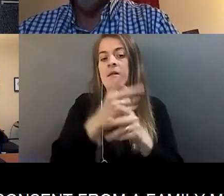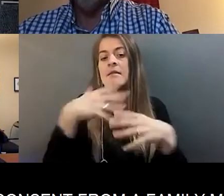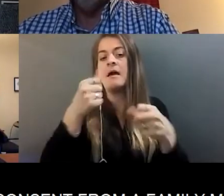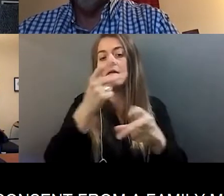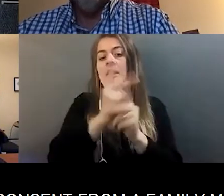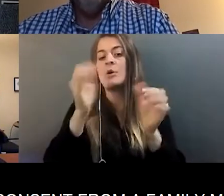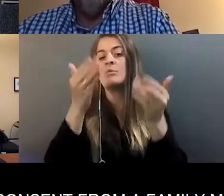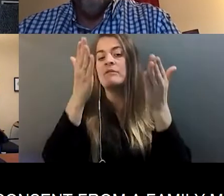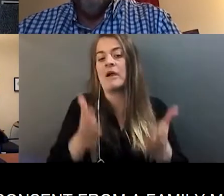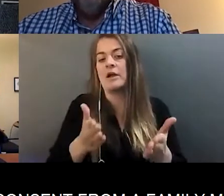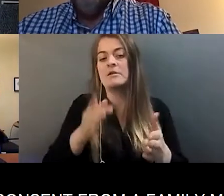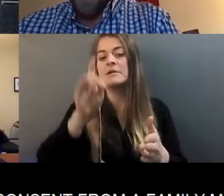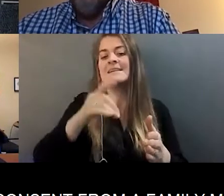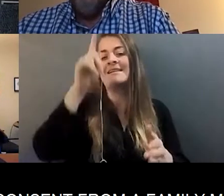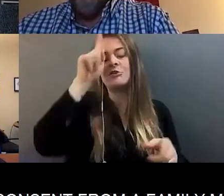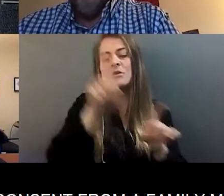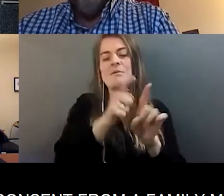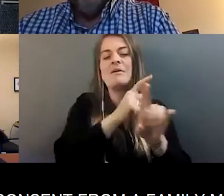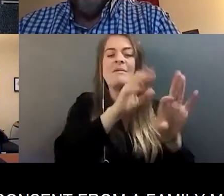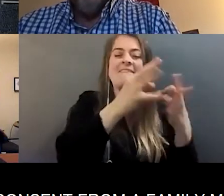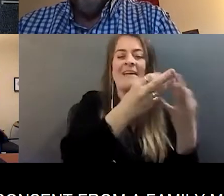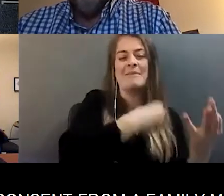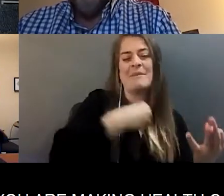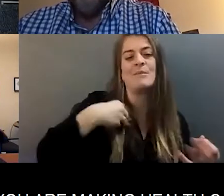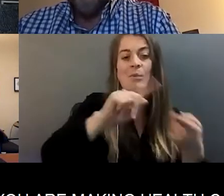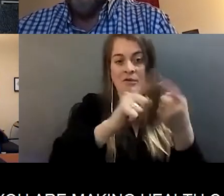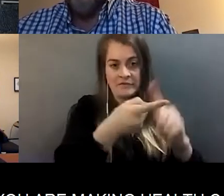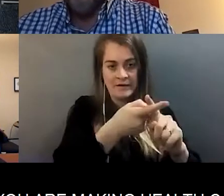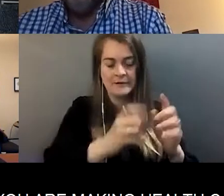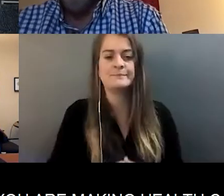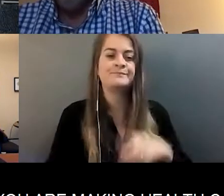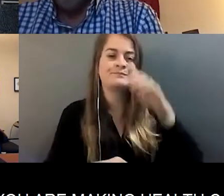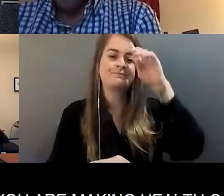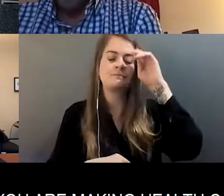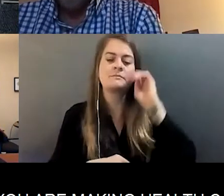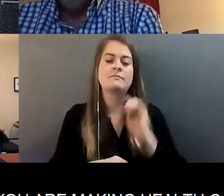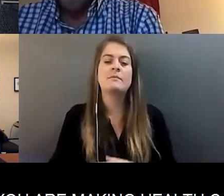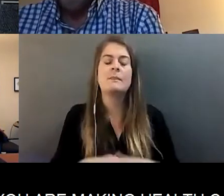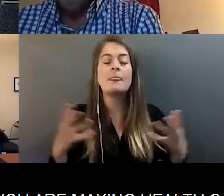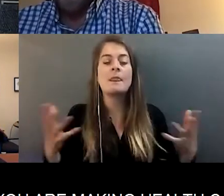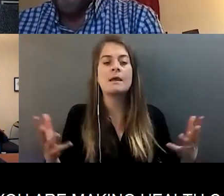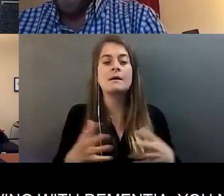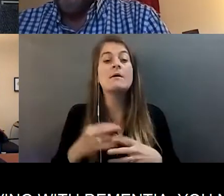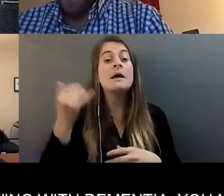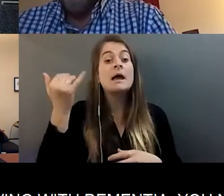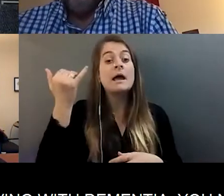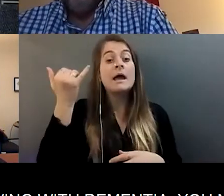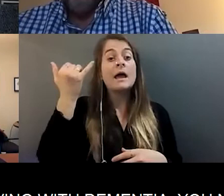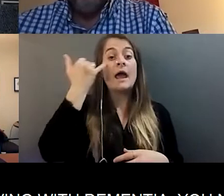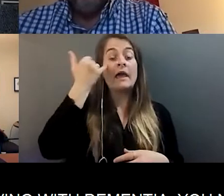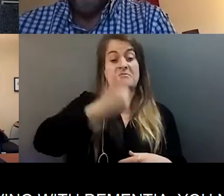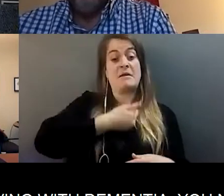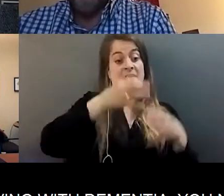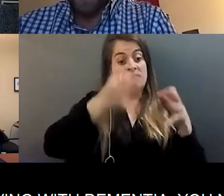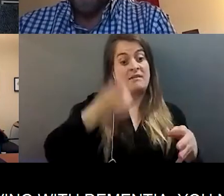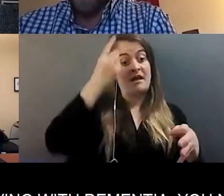family member or a friend. So if you are making healthcare decisions for someone living with dementia, you need to